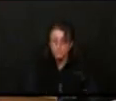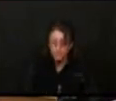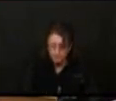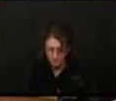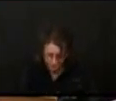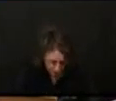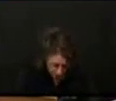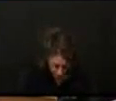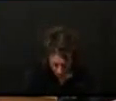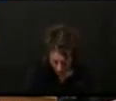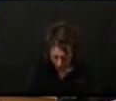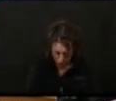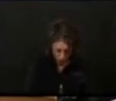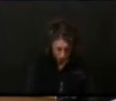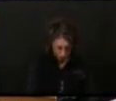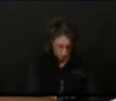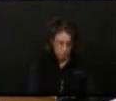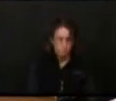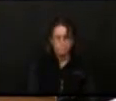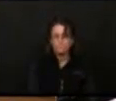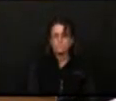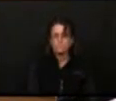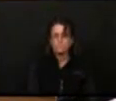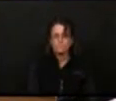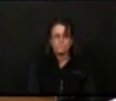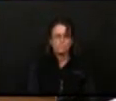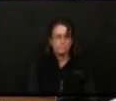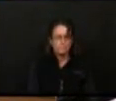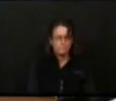agenda is the